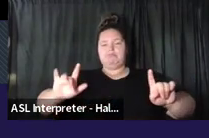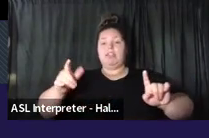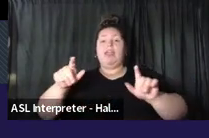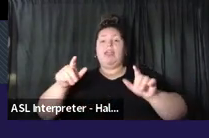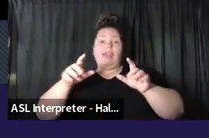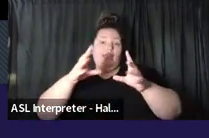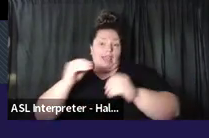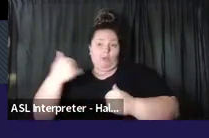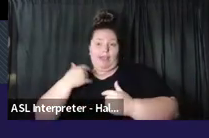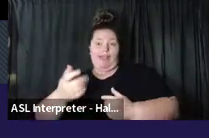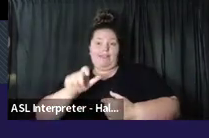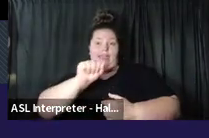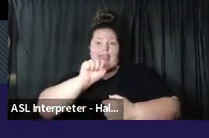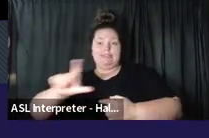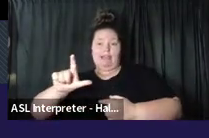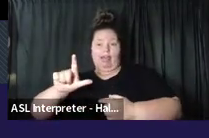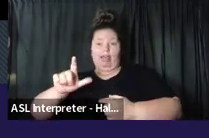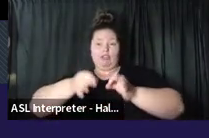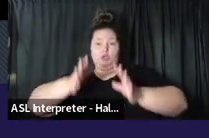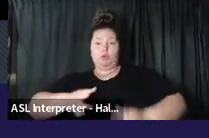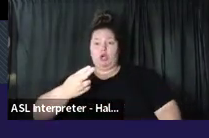interpreter, Haley. They are